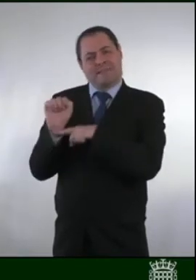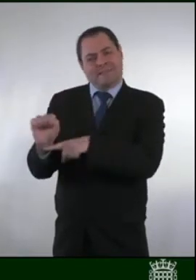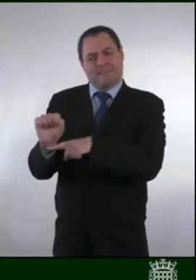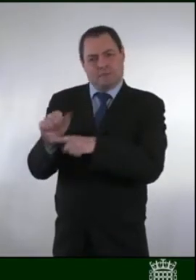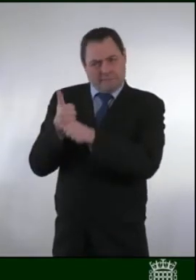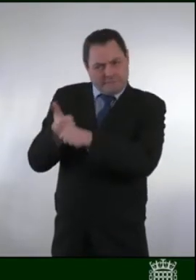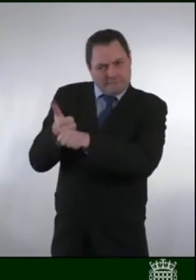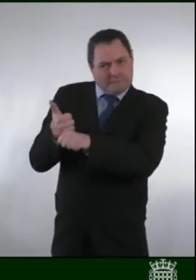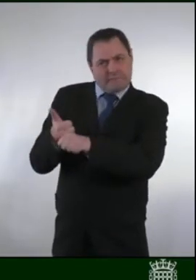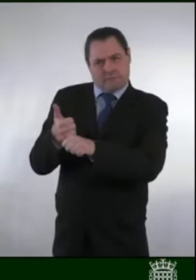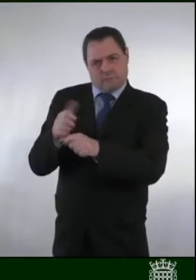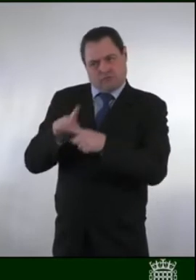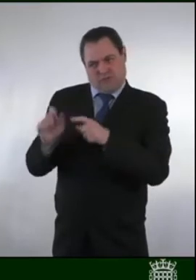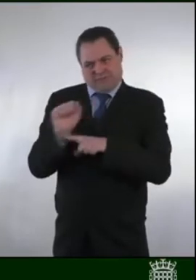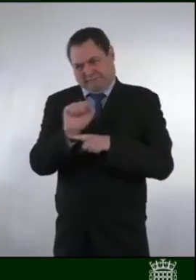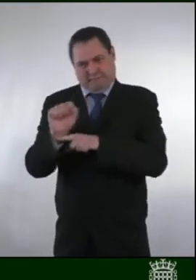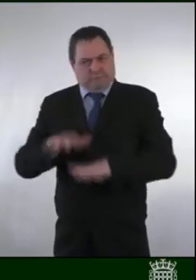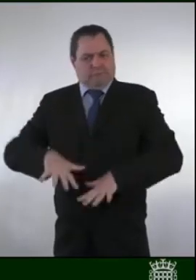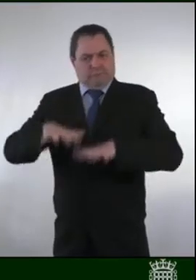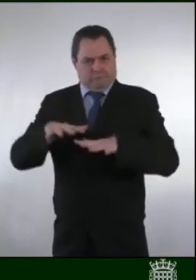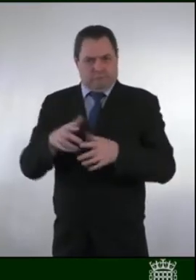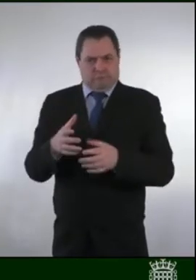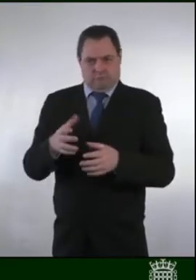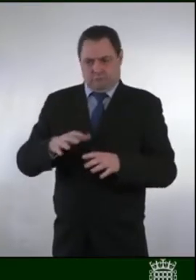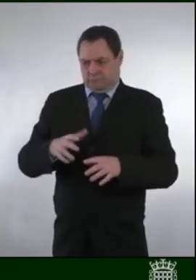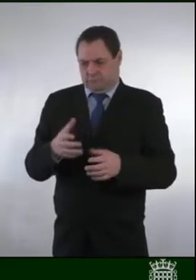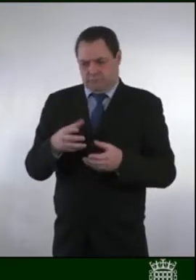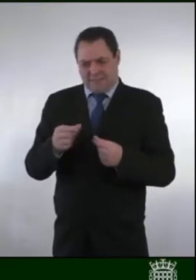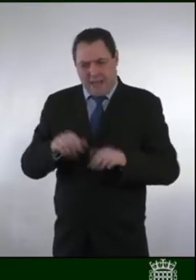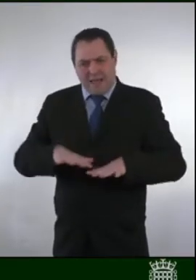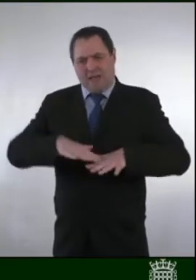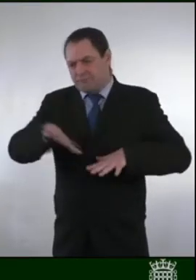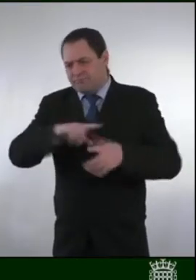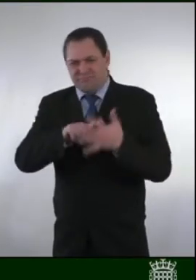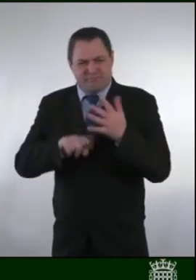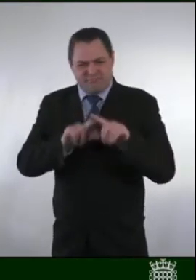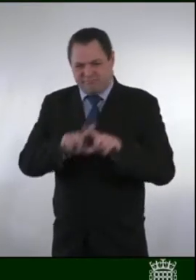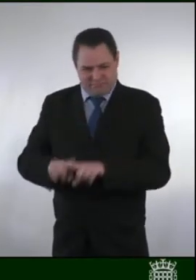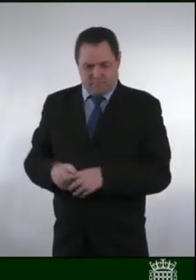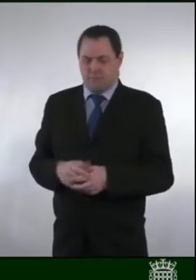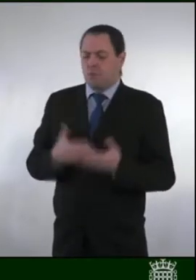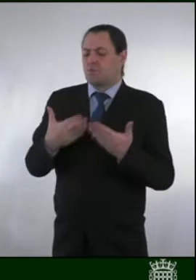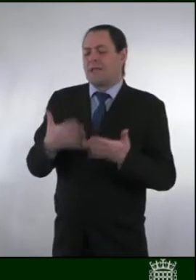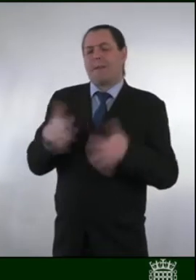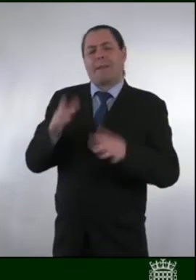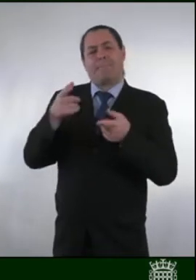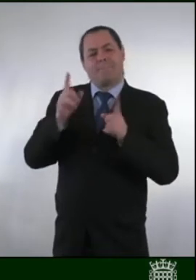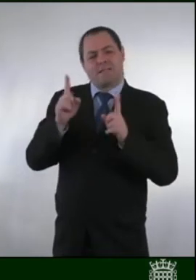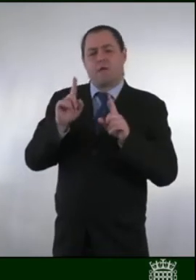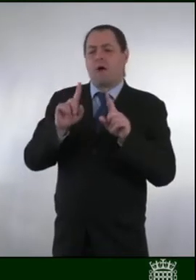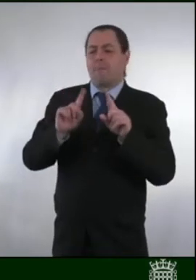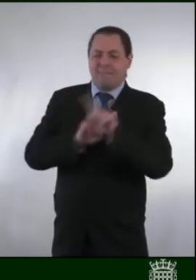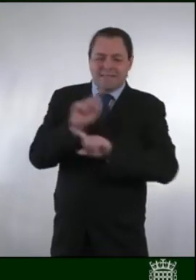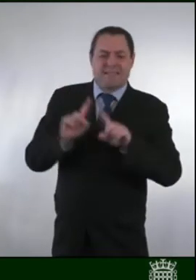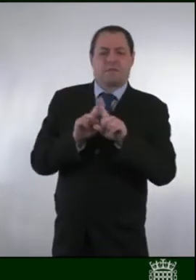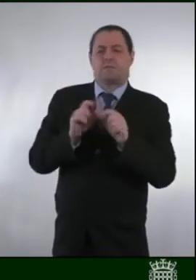on to coordinate the national response. Mr. Speaker, this morning I had meetings with ministerial colleagues and others, and in addition to my duties in this House, I'll